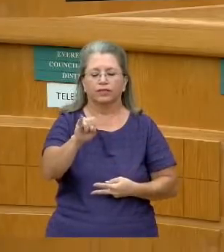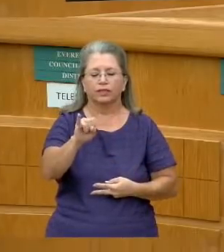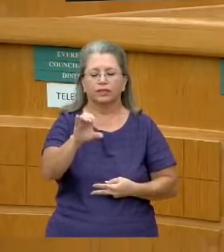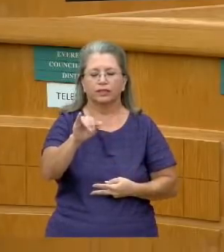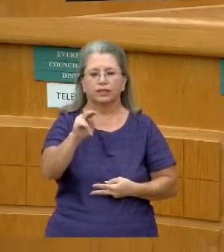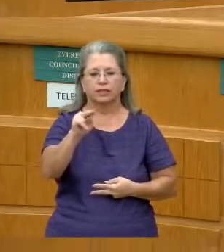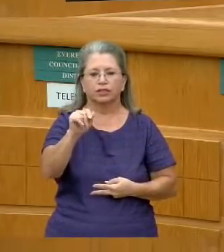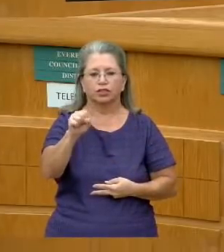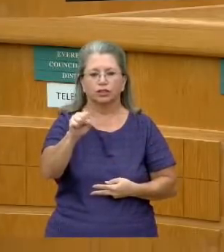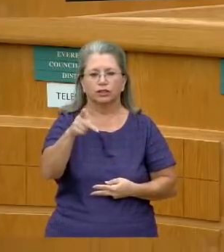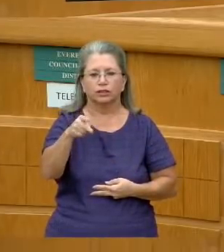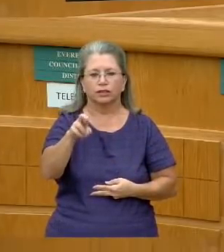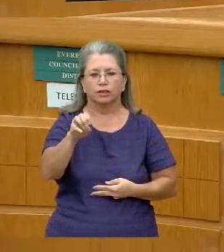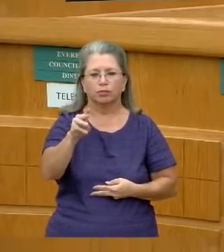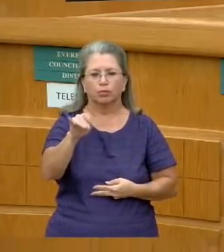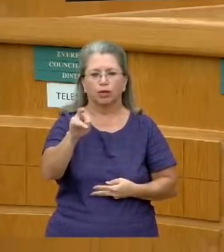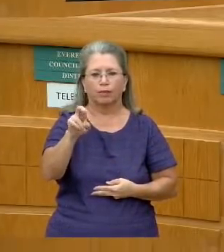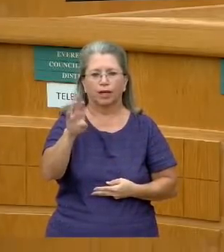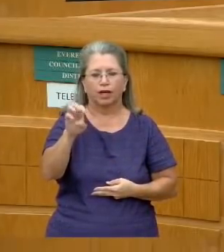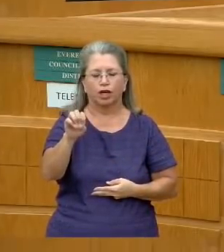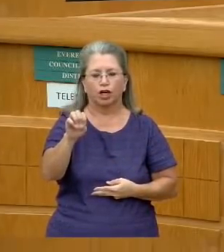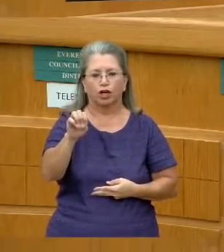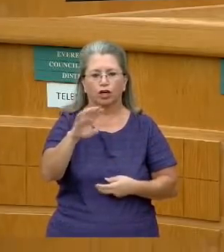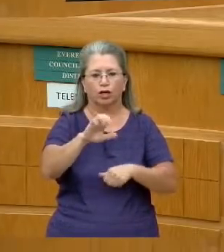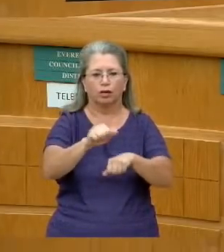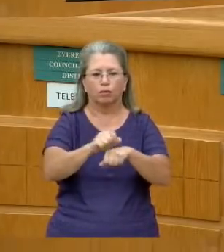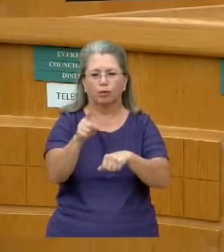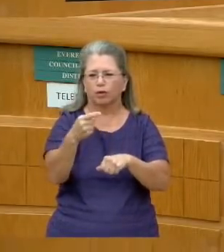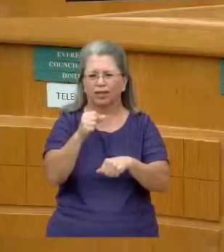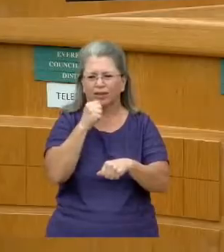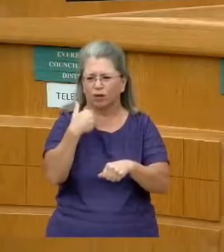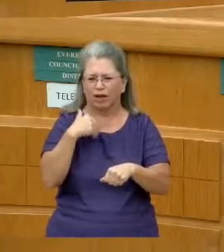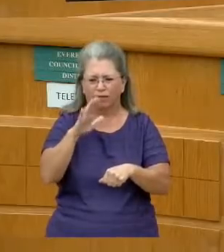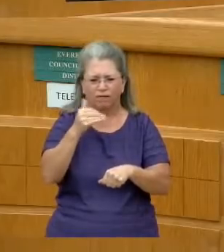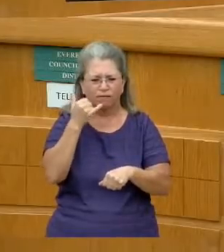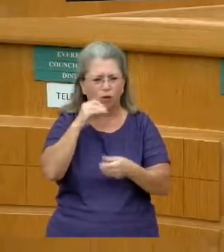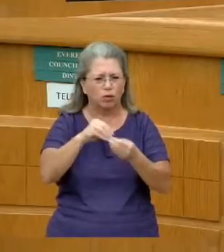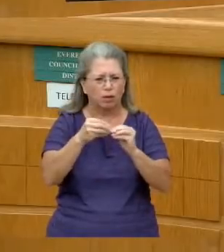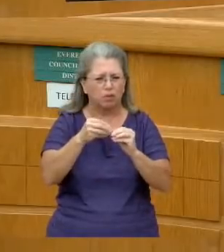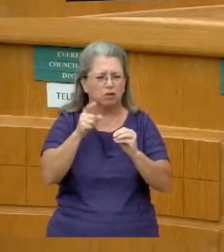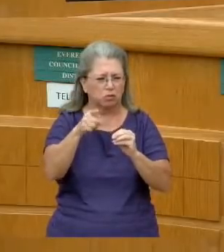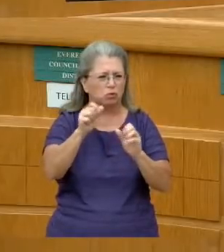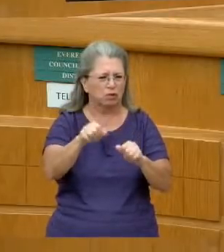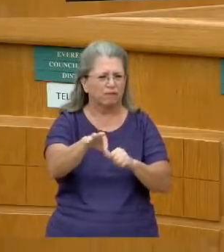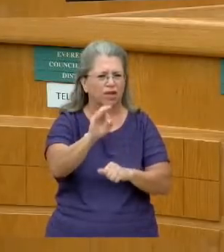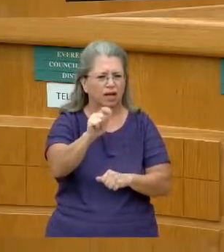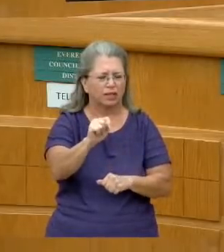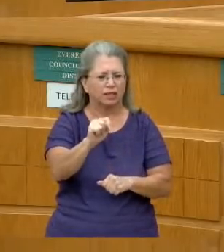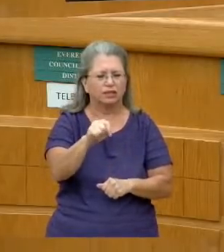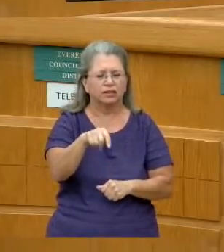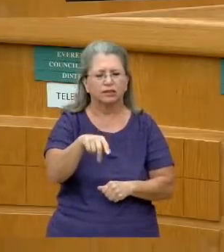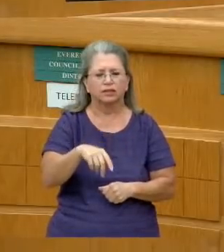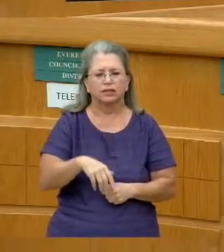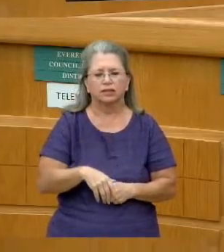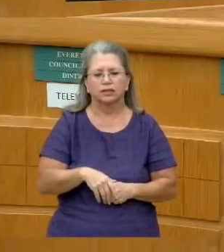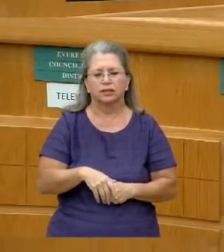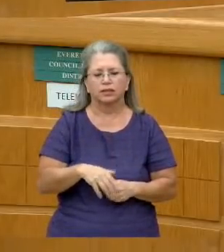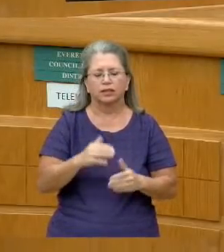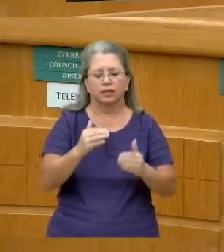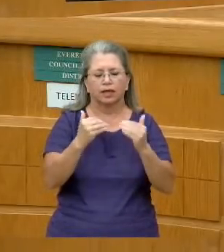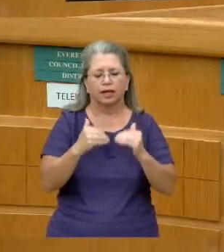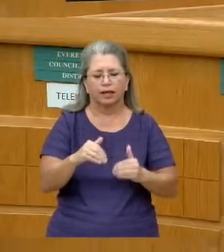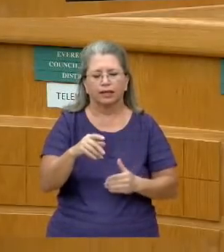site by appointment only. I don't have that telephone number, but you can probably find it, Physicians Premier ER. And then